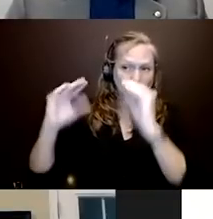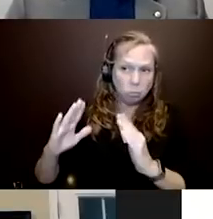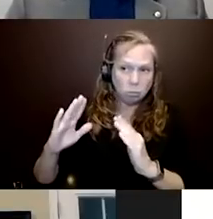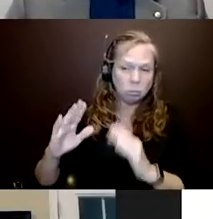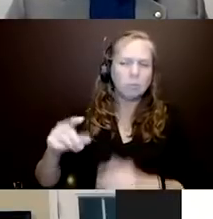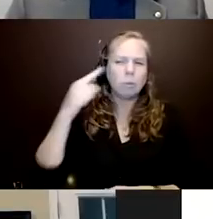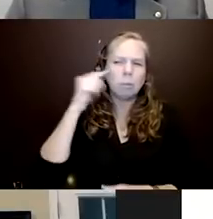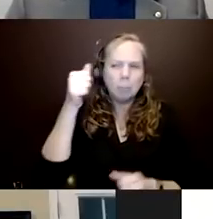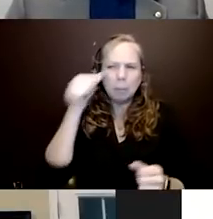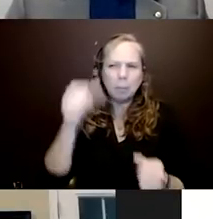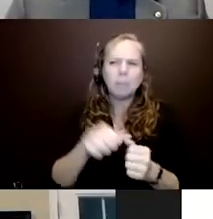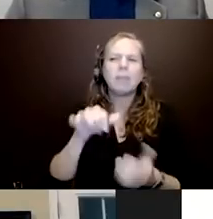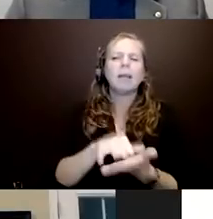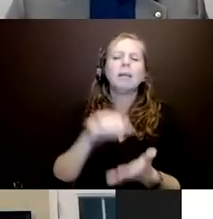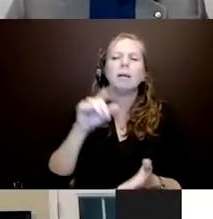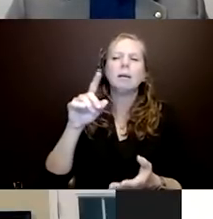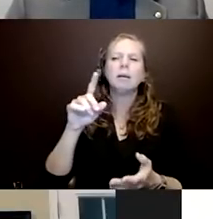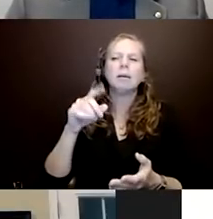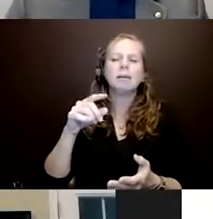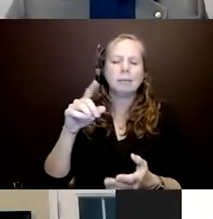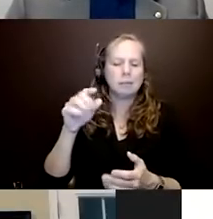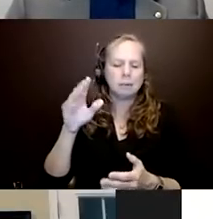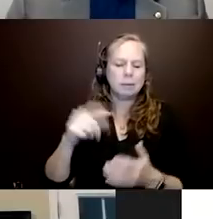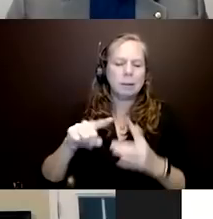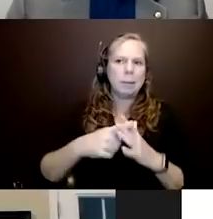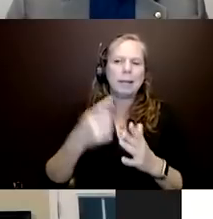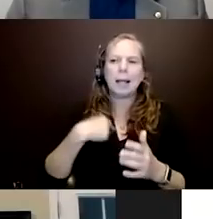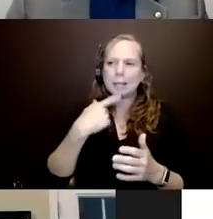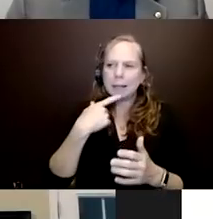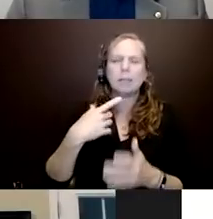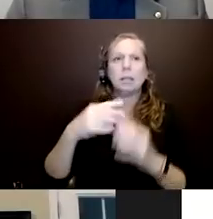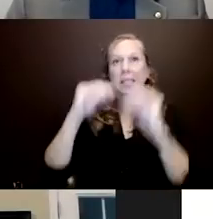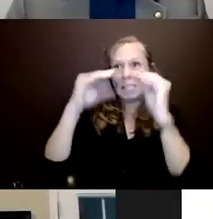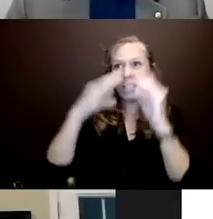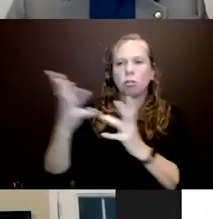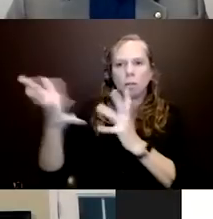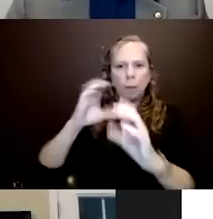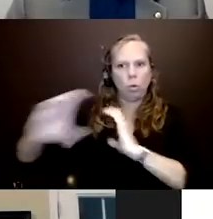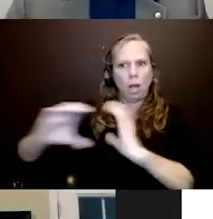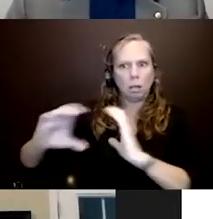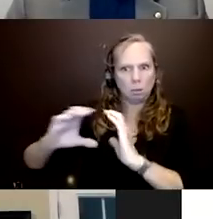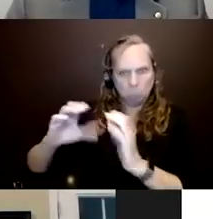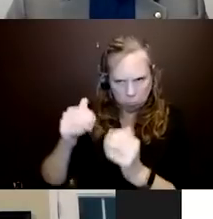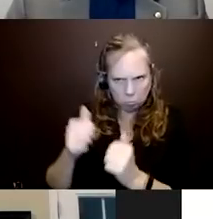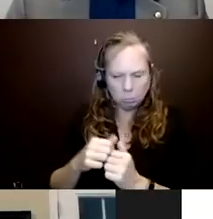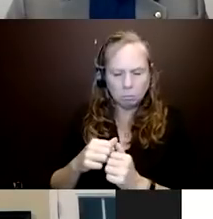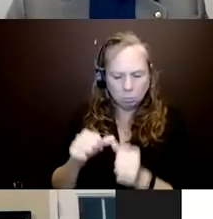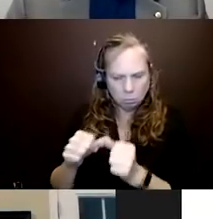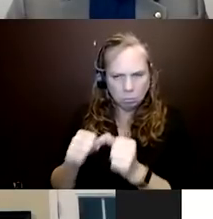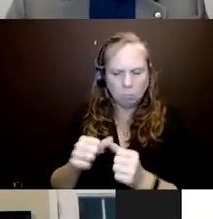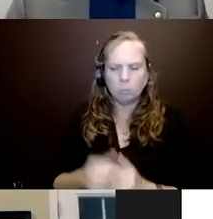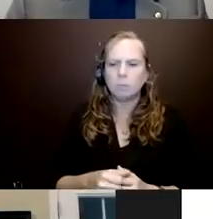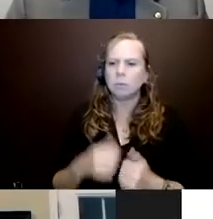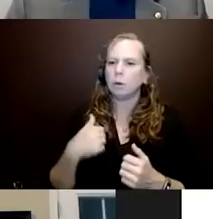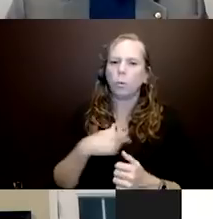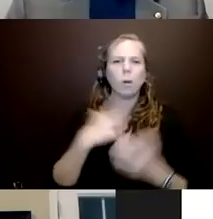from the beginning of this, that I encourage parents to stay in close communication with their teachers. We want to work with you and to design an educational experience that